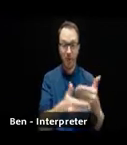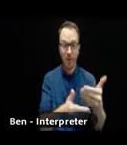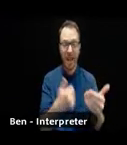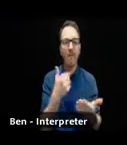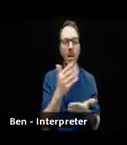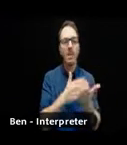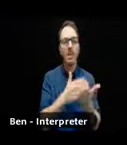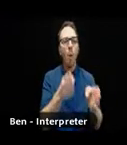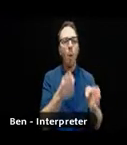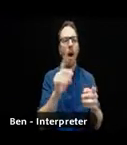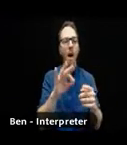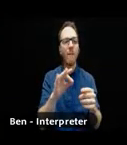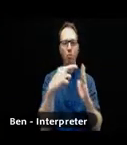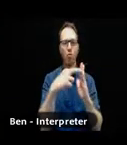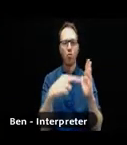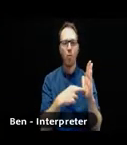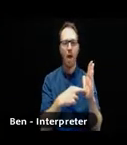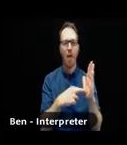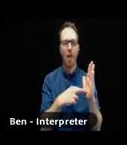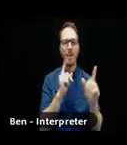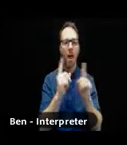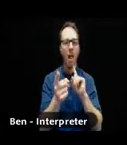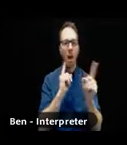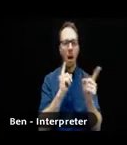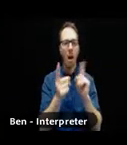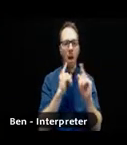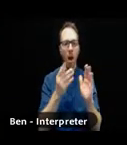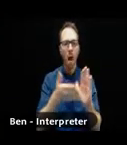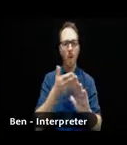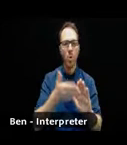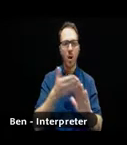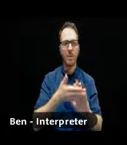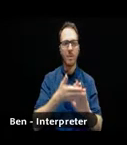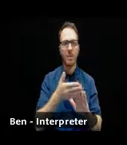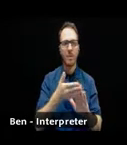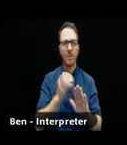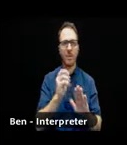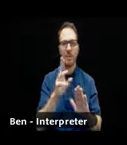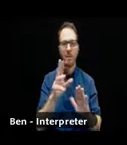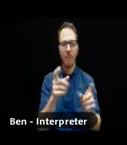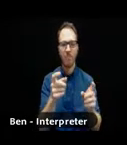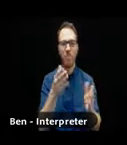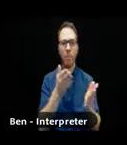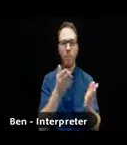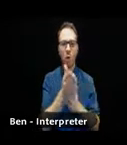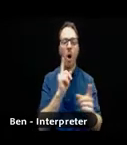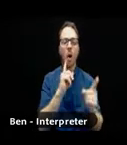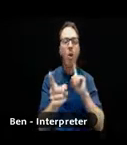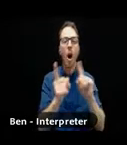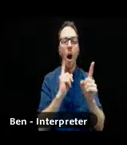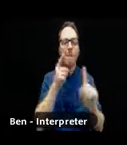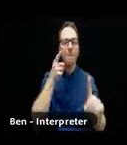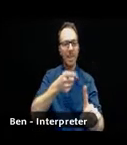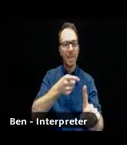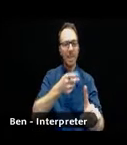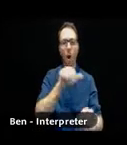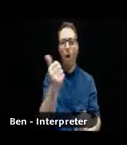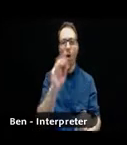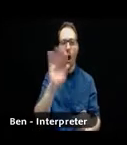of regulating that the dialogue operates where either through a talking piece or some other object